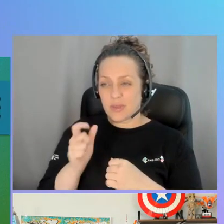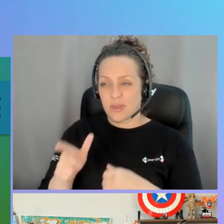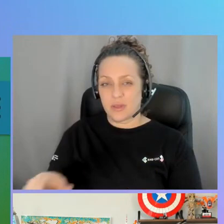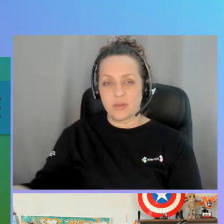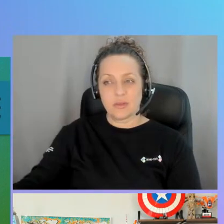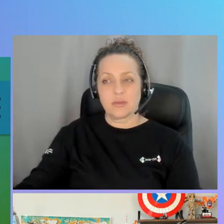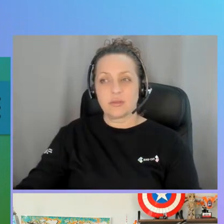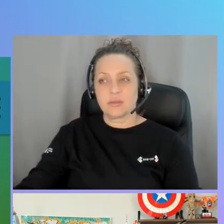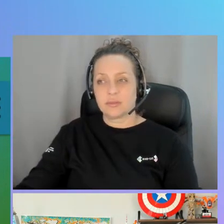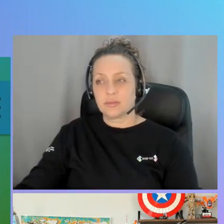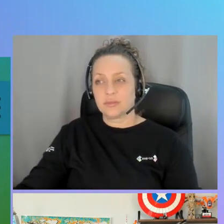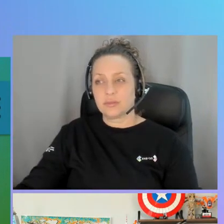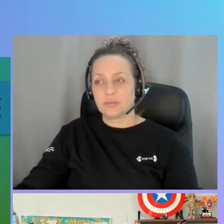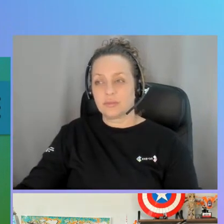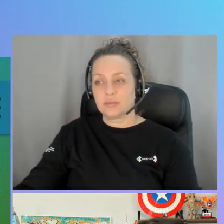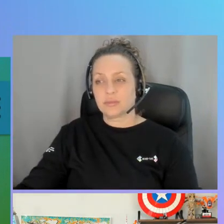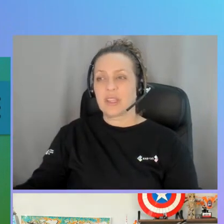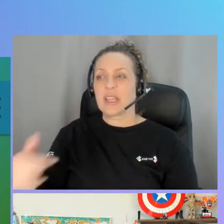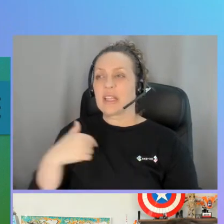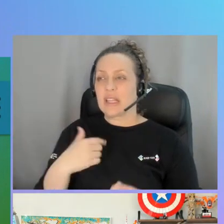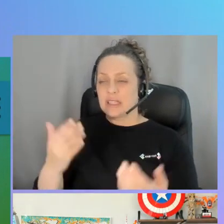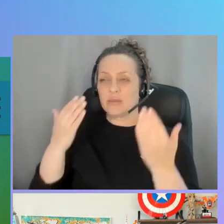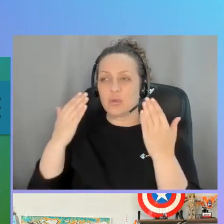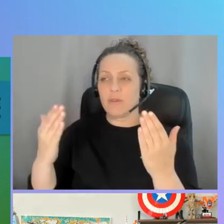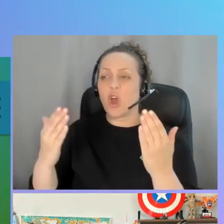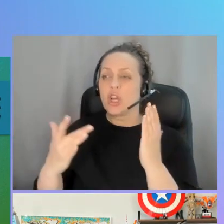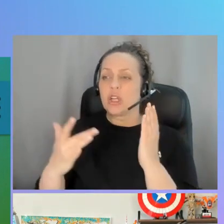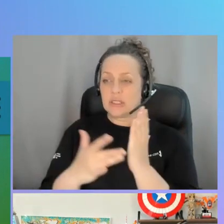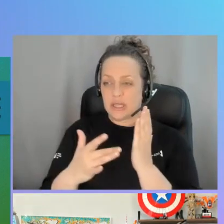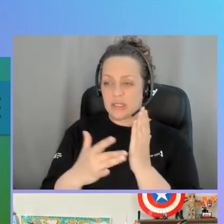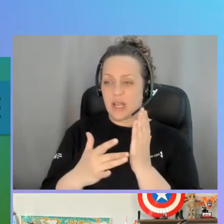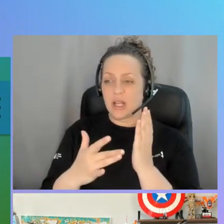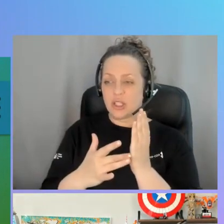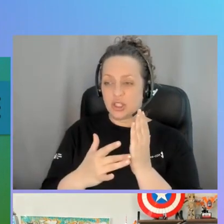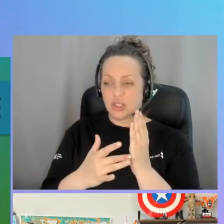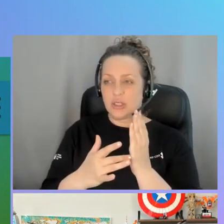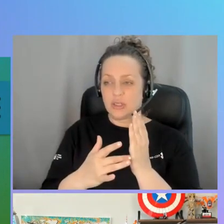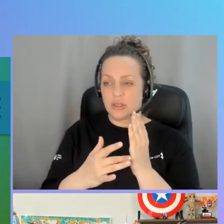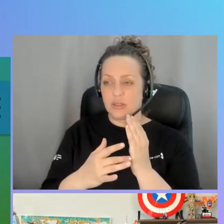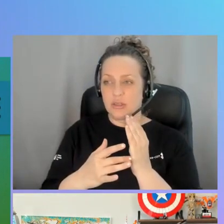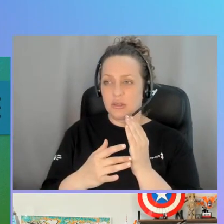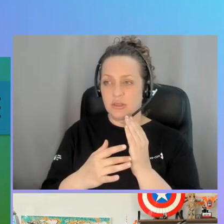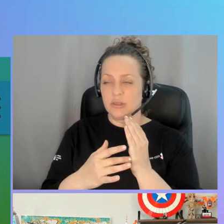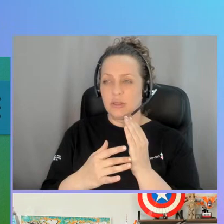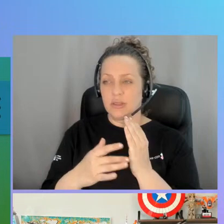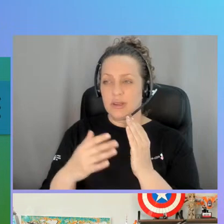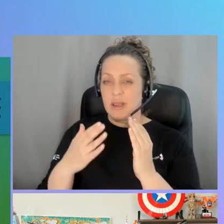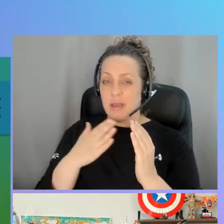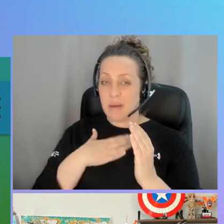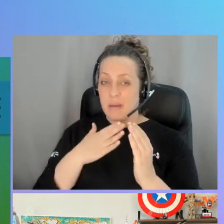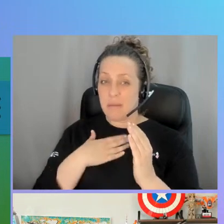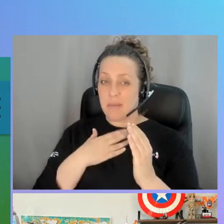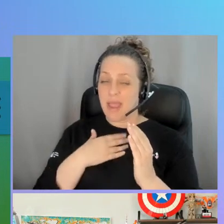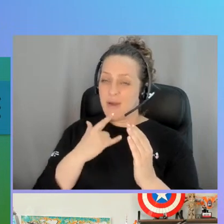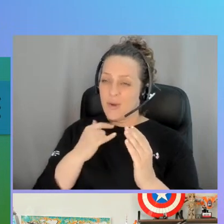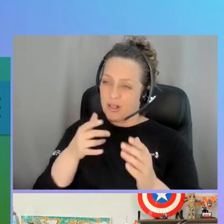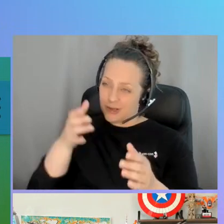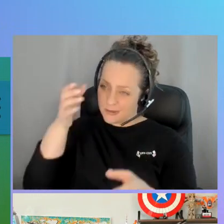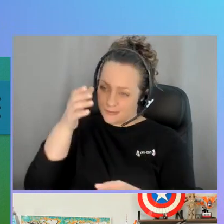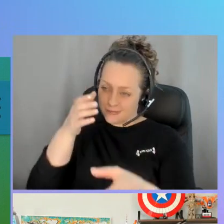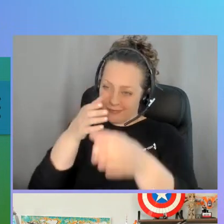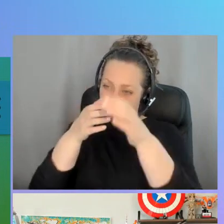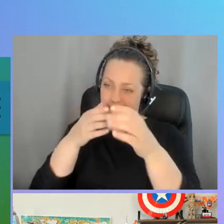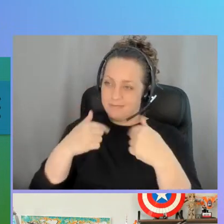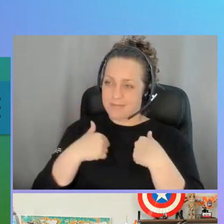So let's move on to technology. This is kind of my bread and butter as a technologist, and one that I think